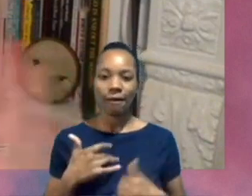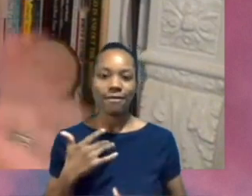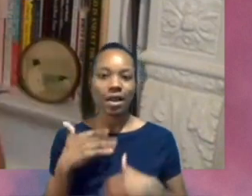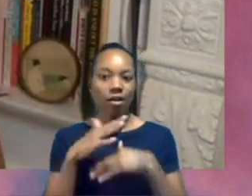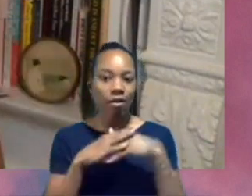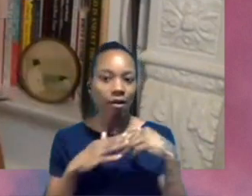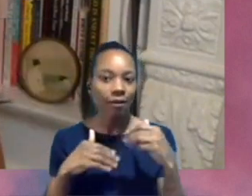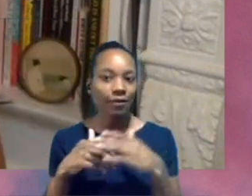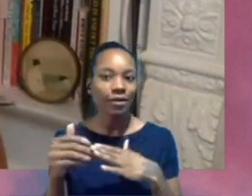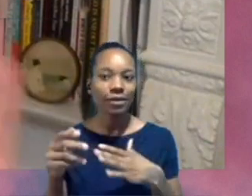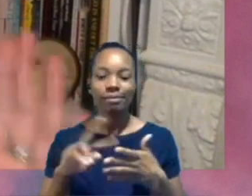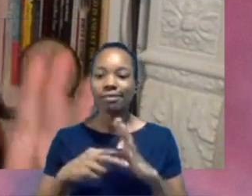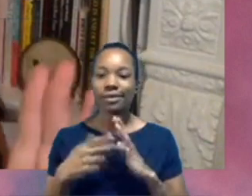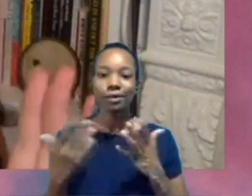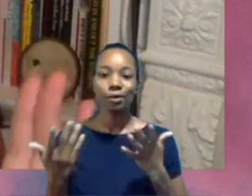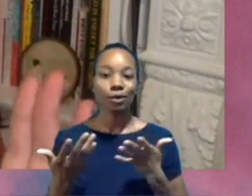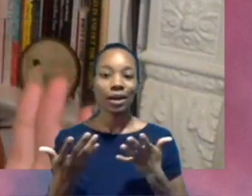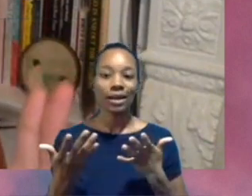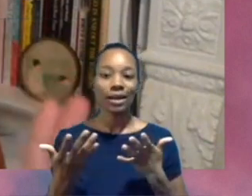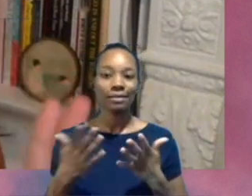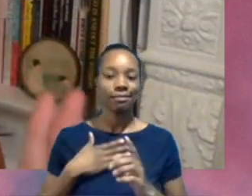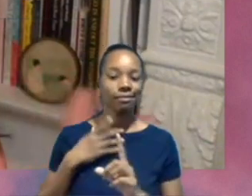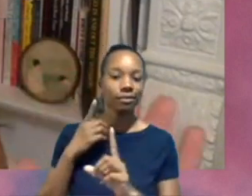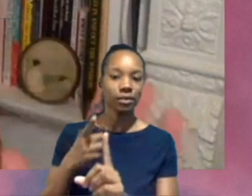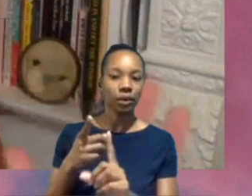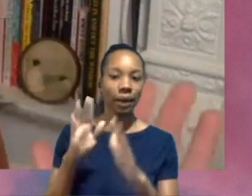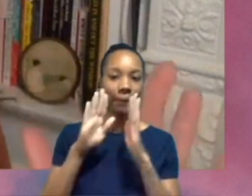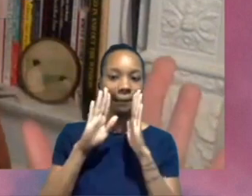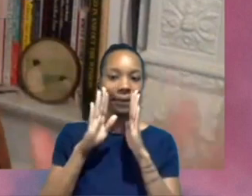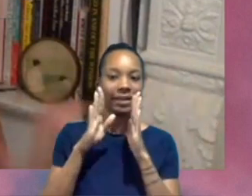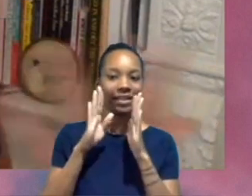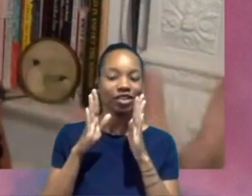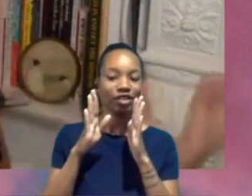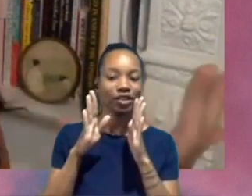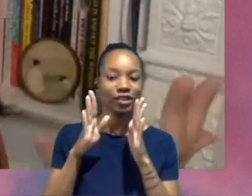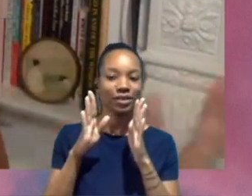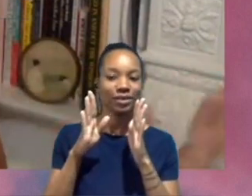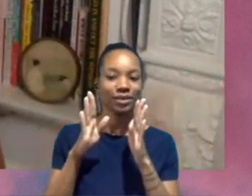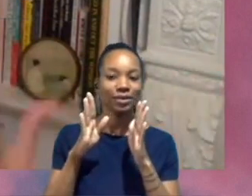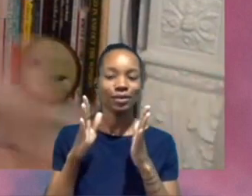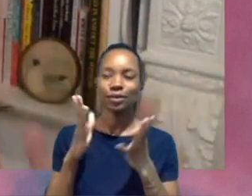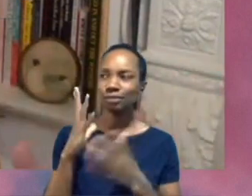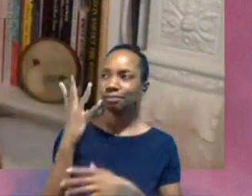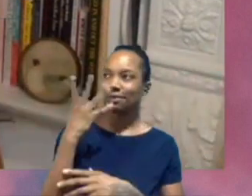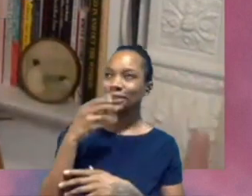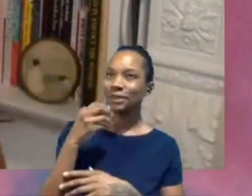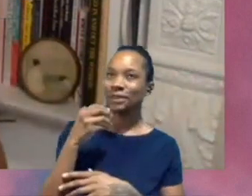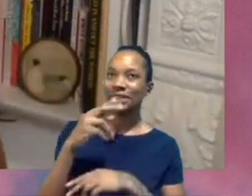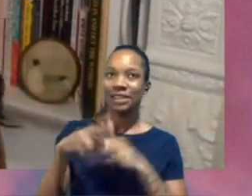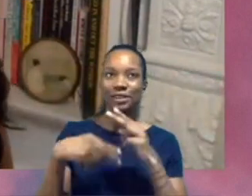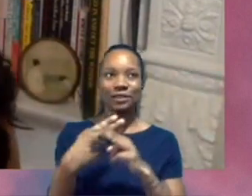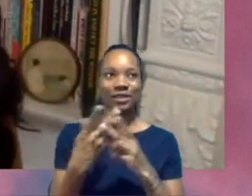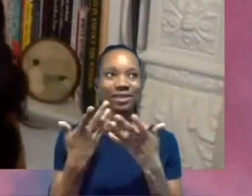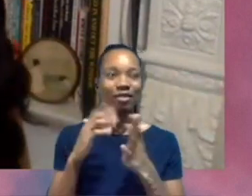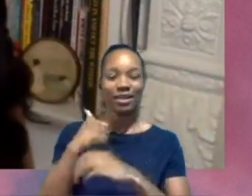do is pay attention better to what beauty the universe has already found for